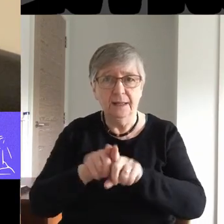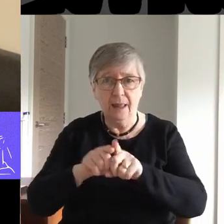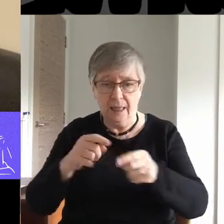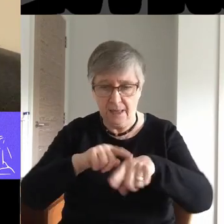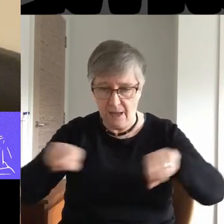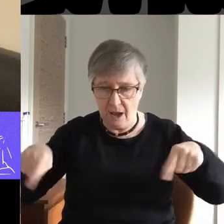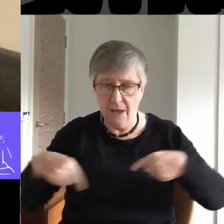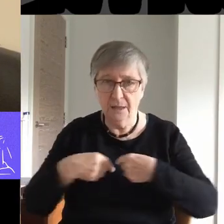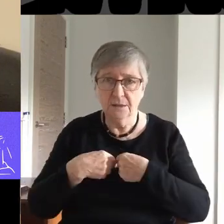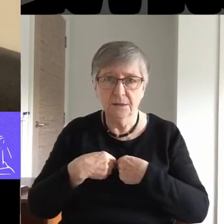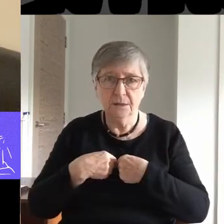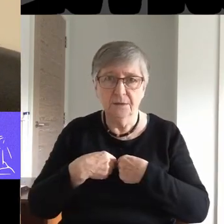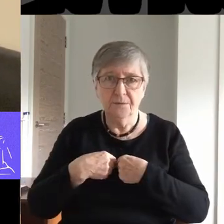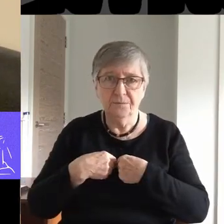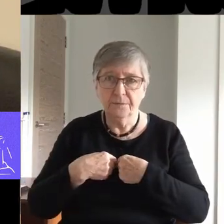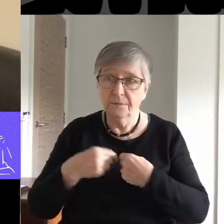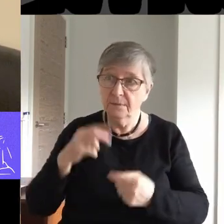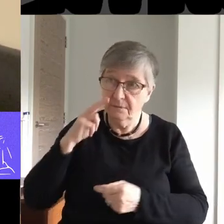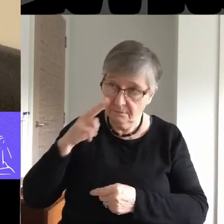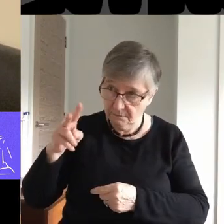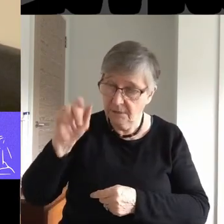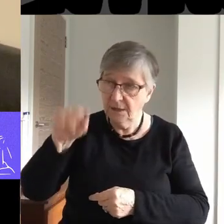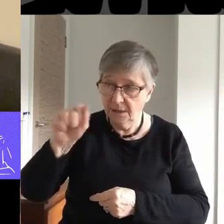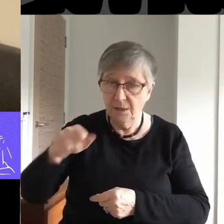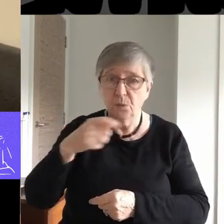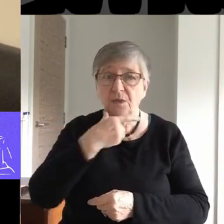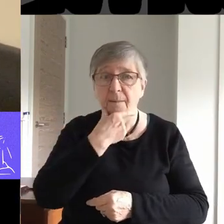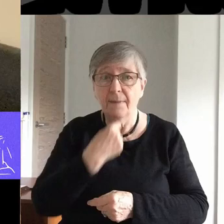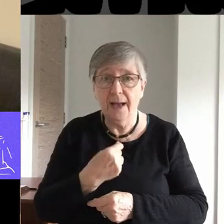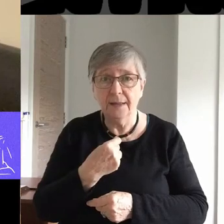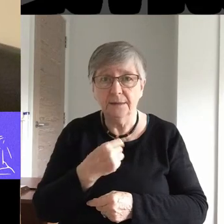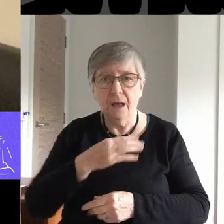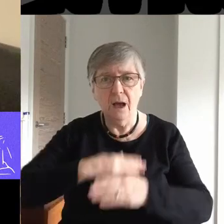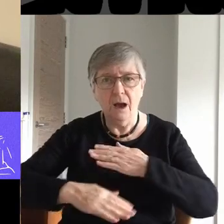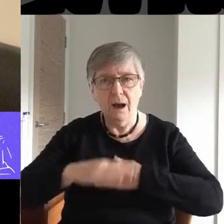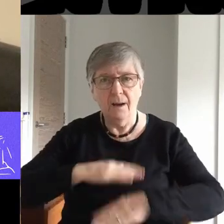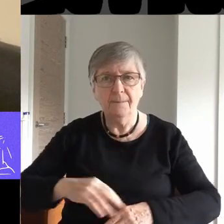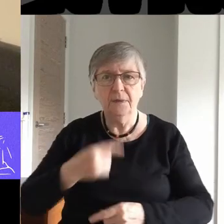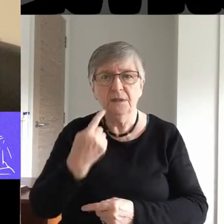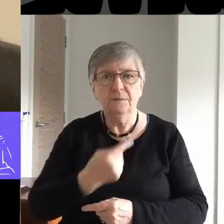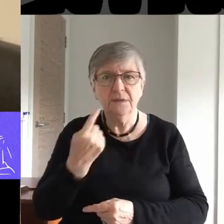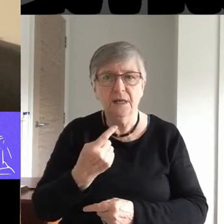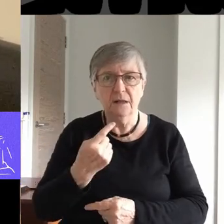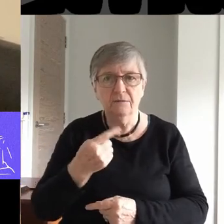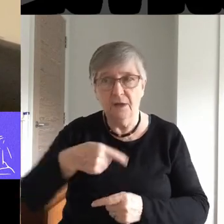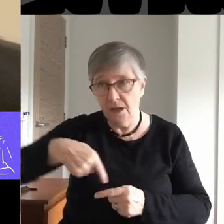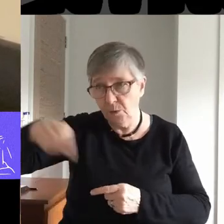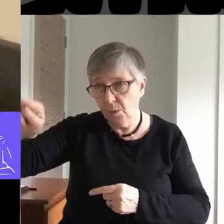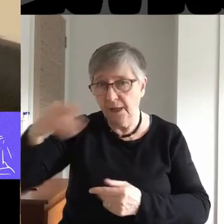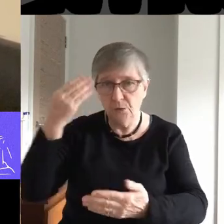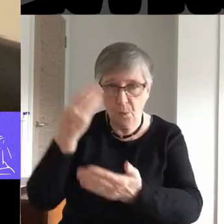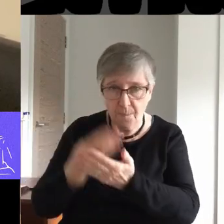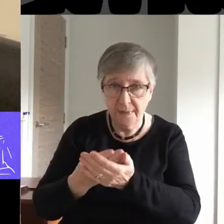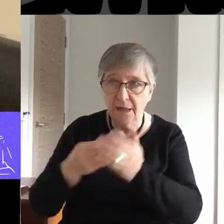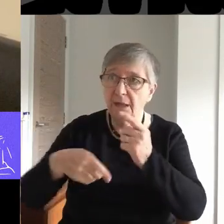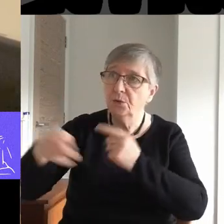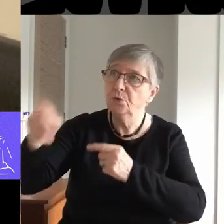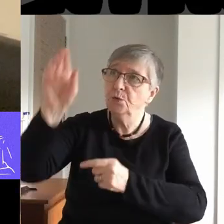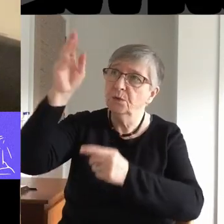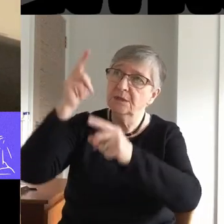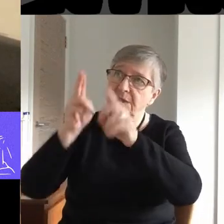And being found in appearance as a man, he humbled himself by becoming obedient to death, even death on a